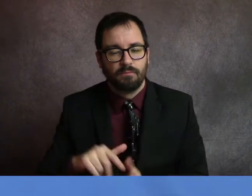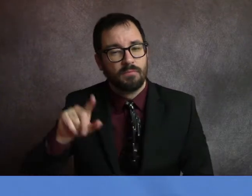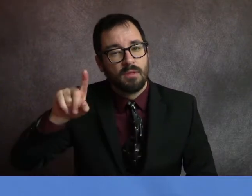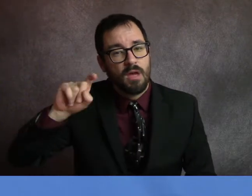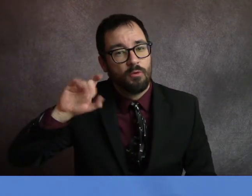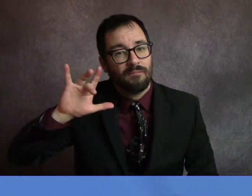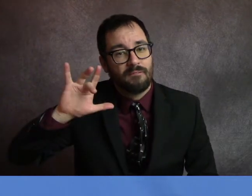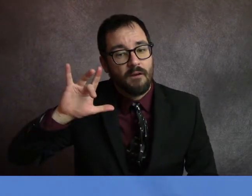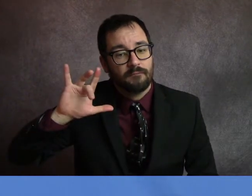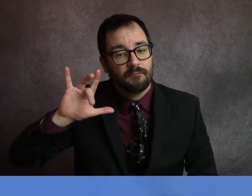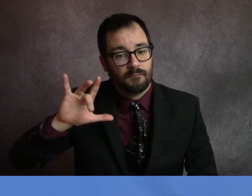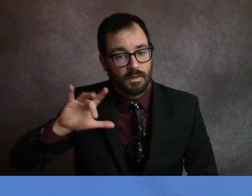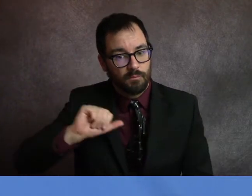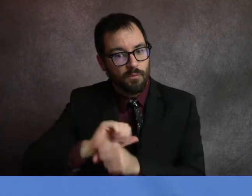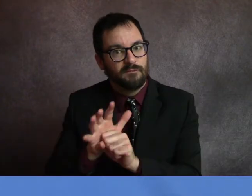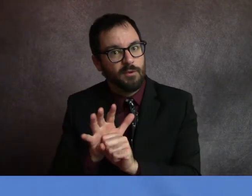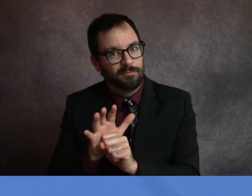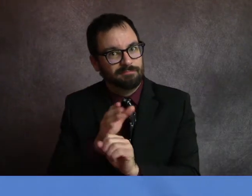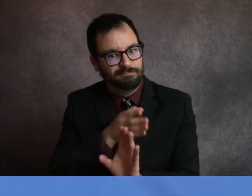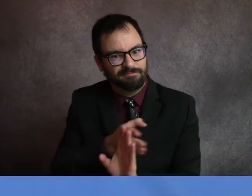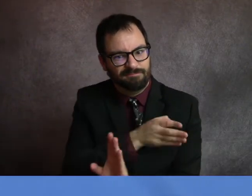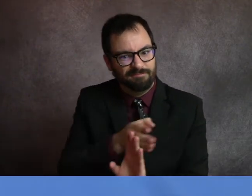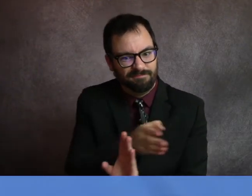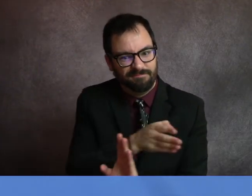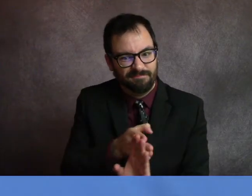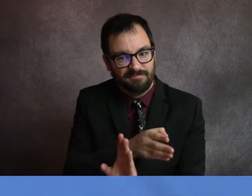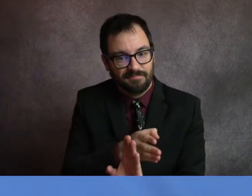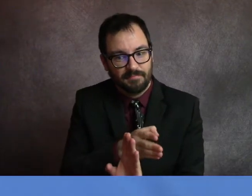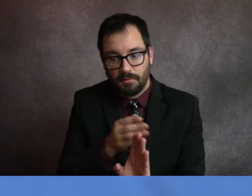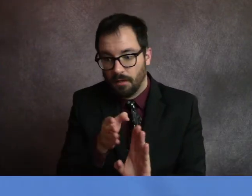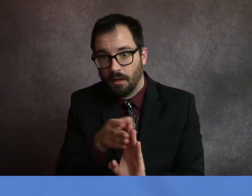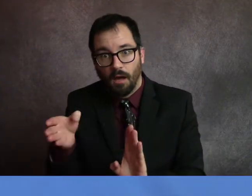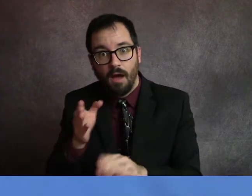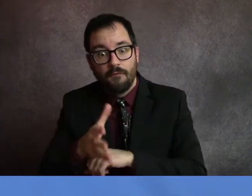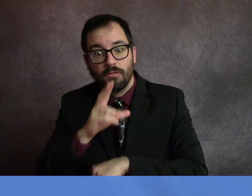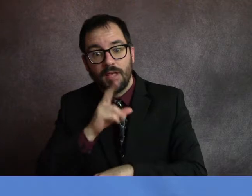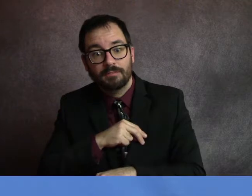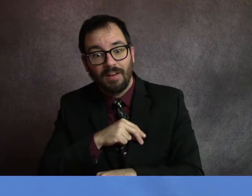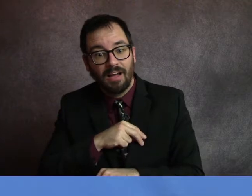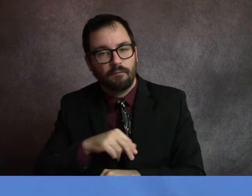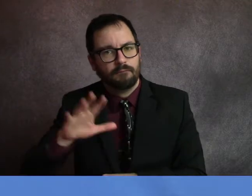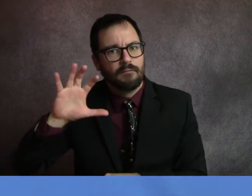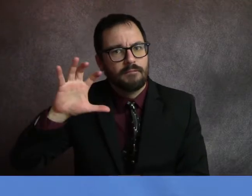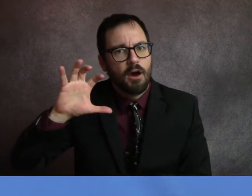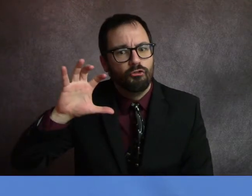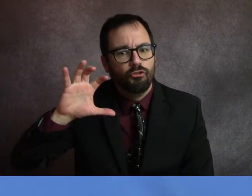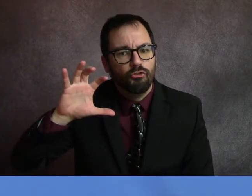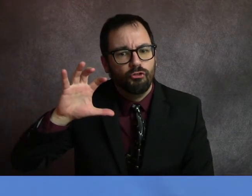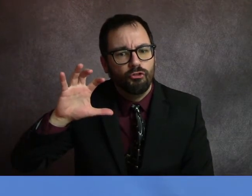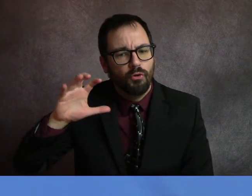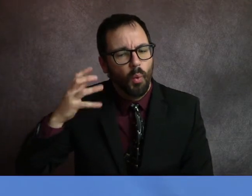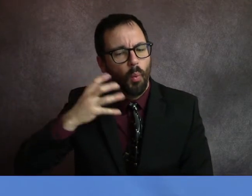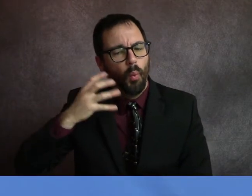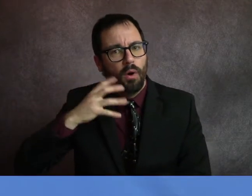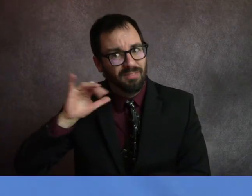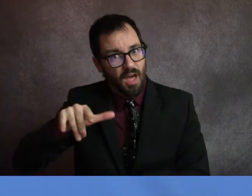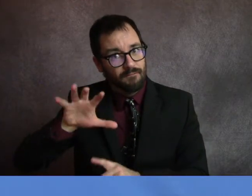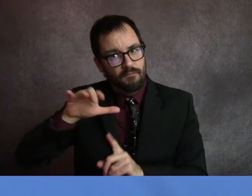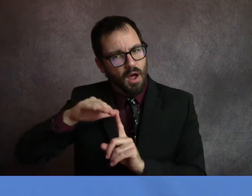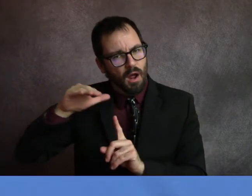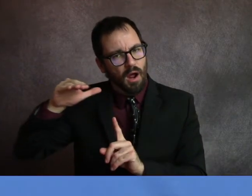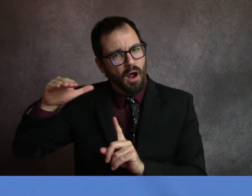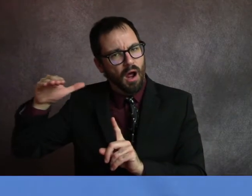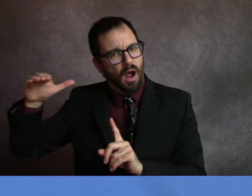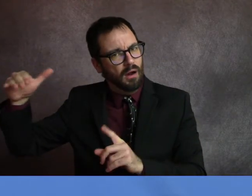after Thanksgiving, we were at over 500 cases per day, and those numbers have not come down. I'm asking people not to be traveling for Christmas. I'm